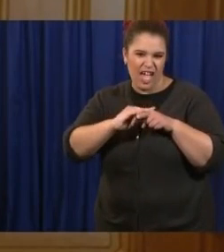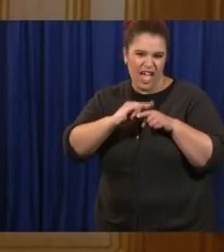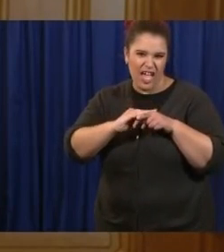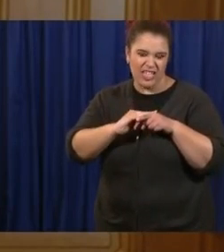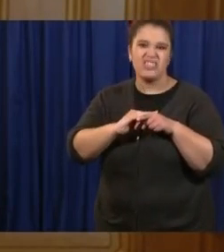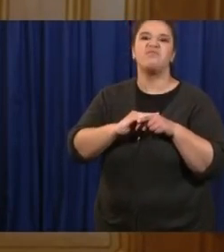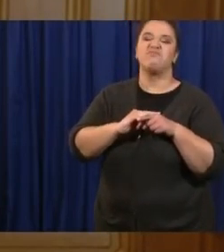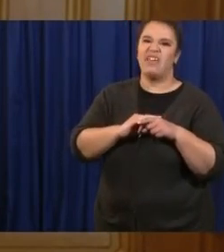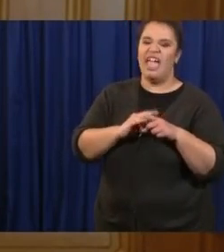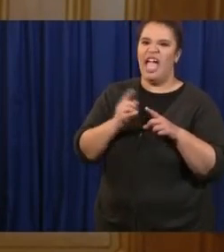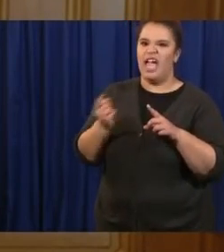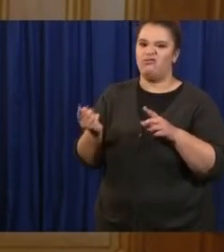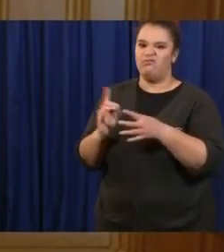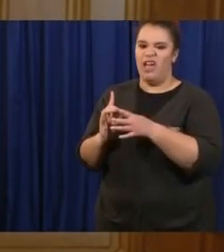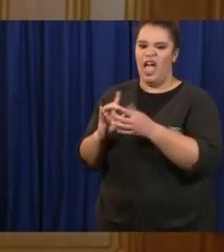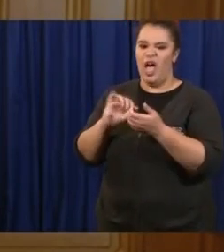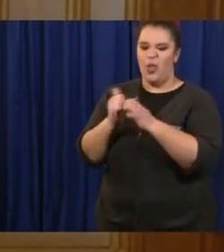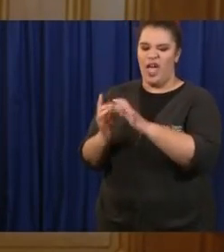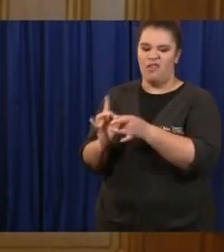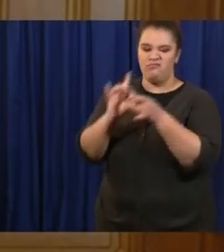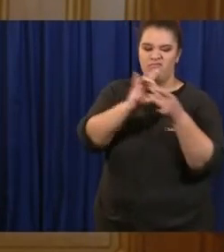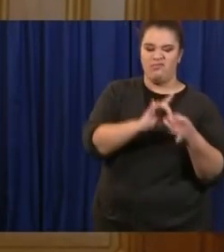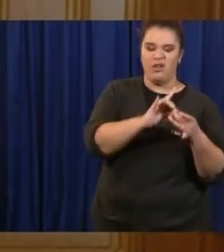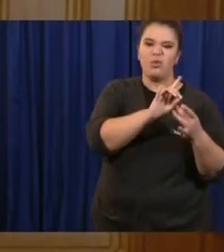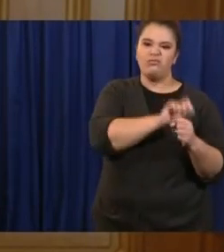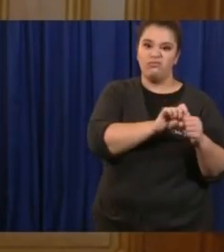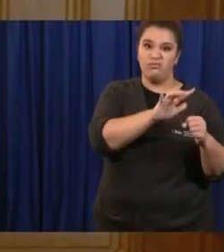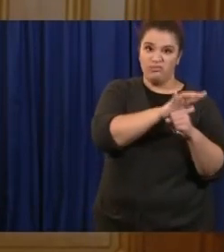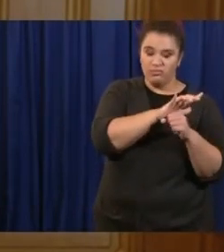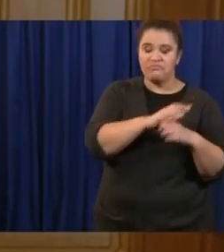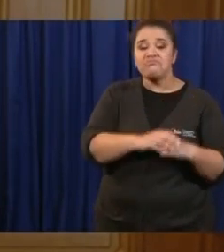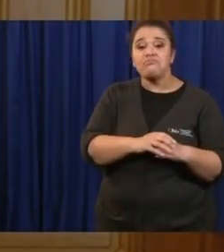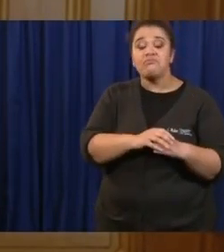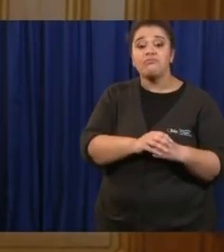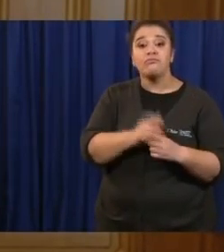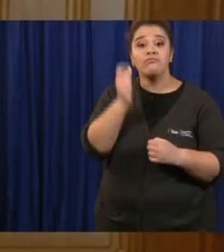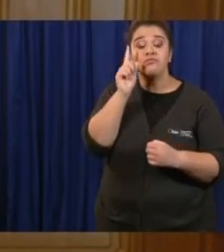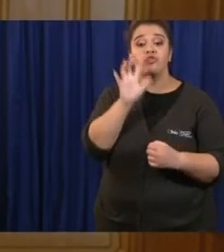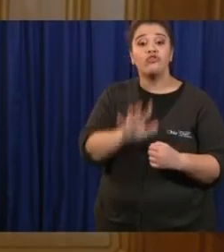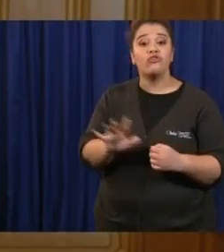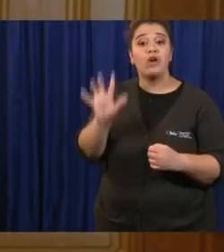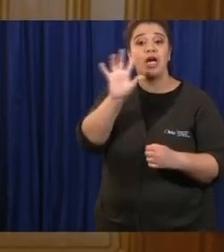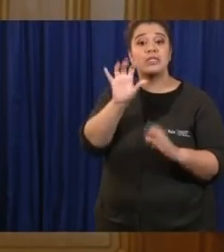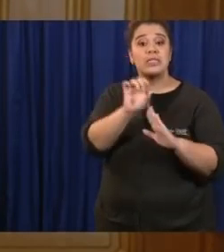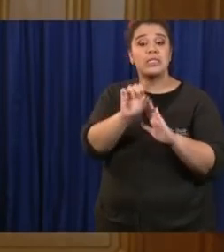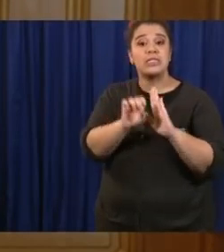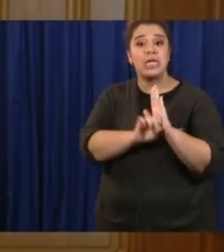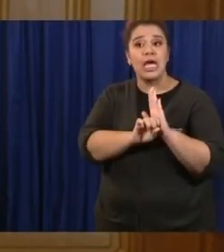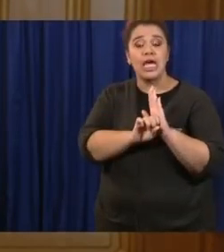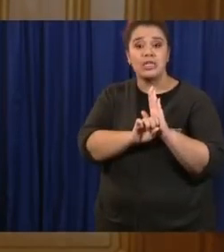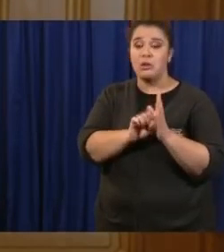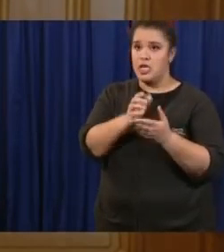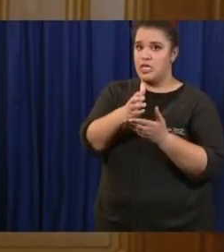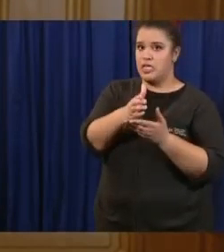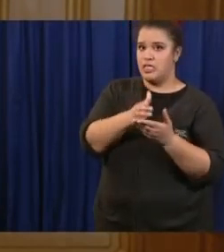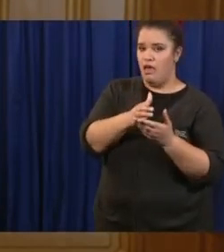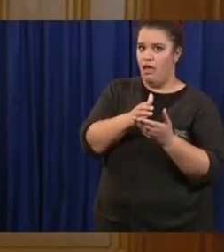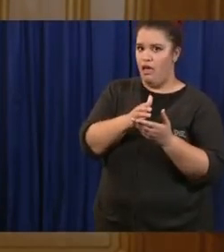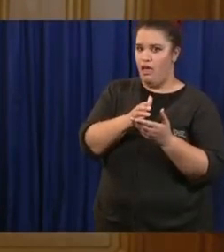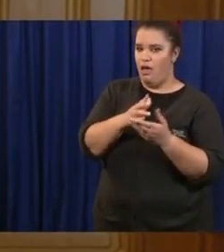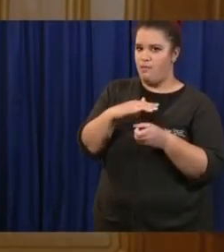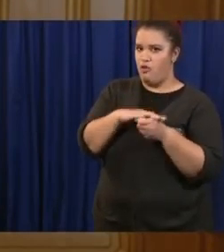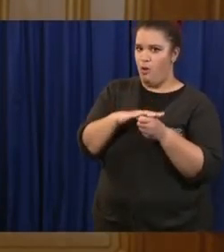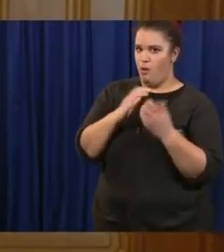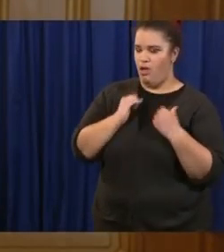Throughout the state, that there's like kind of an inconsistent enforcement. Some state health department or some local health departments are shutting down these